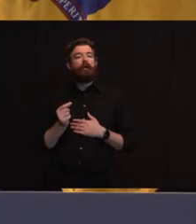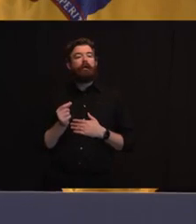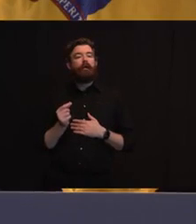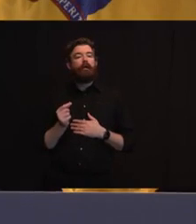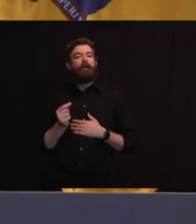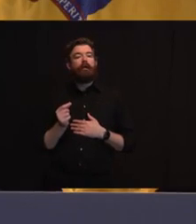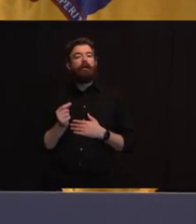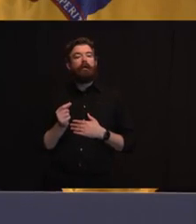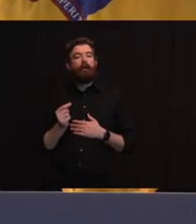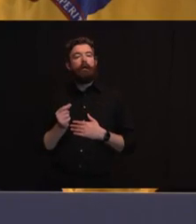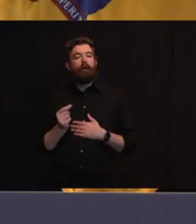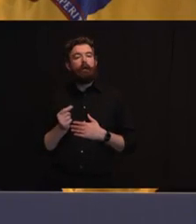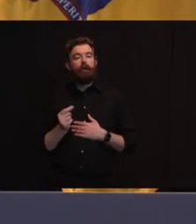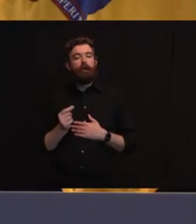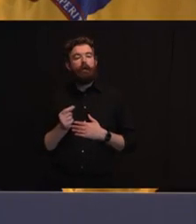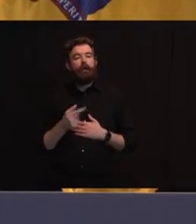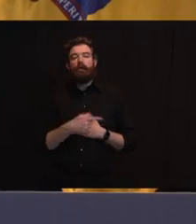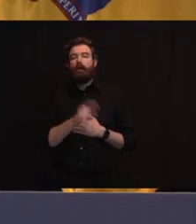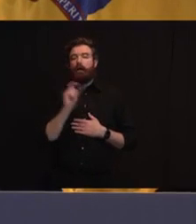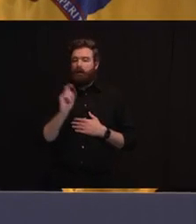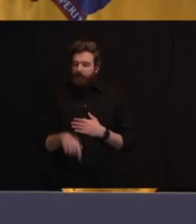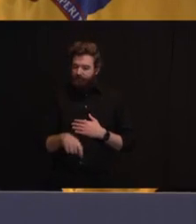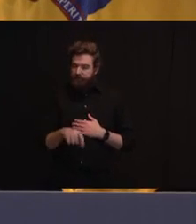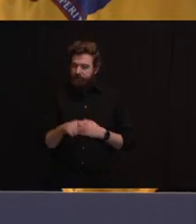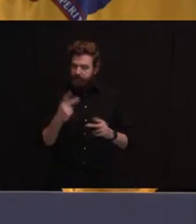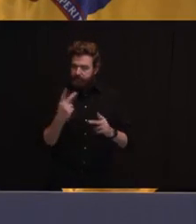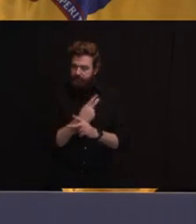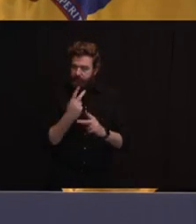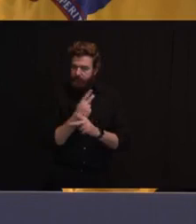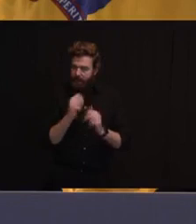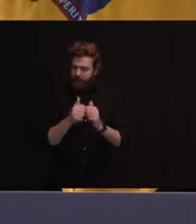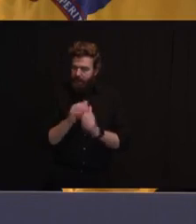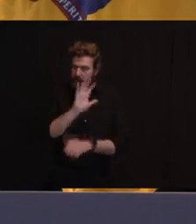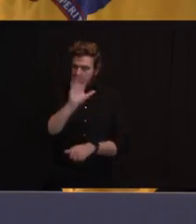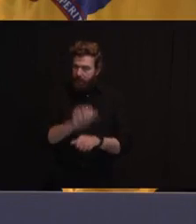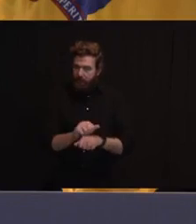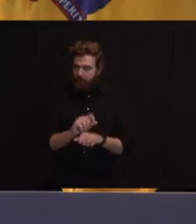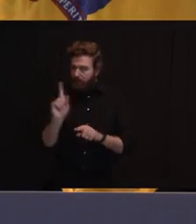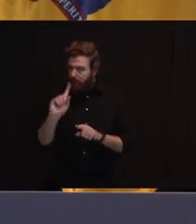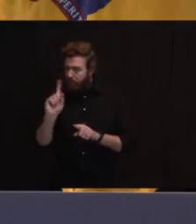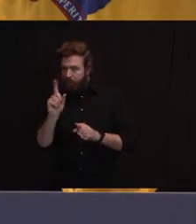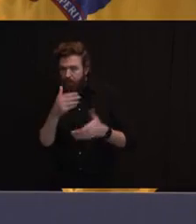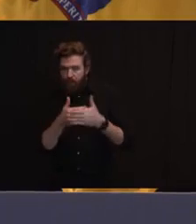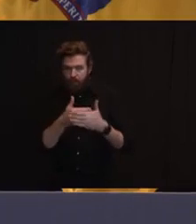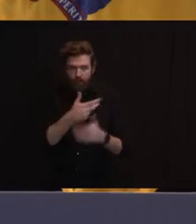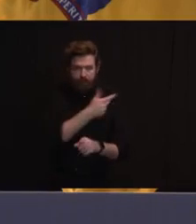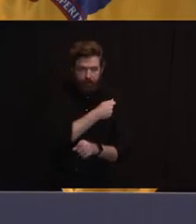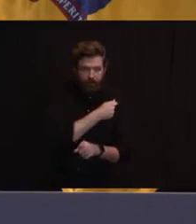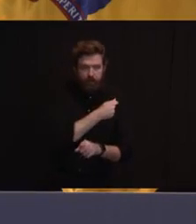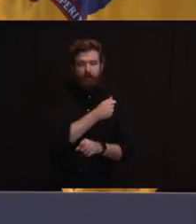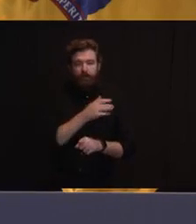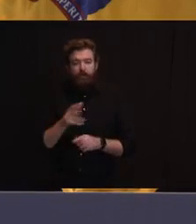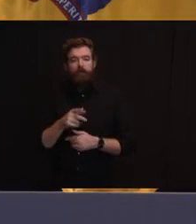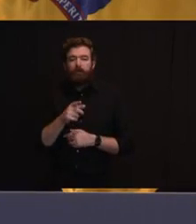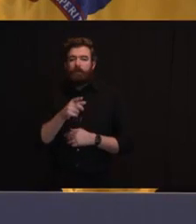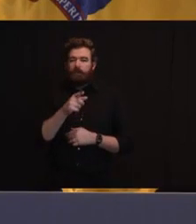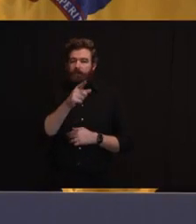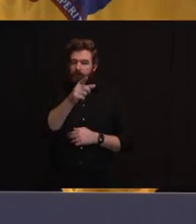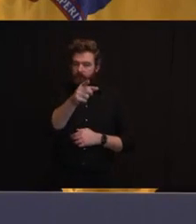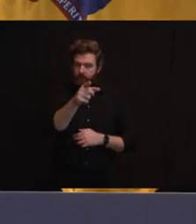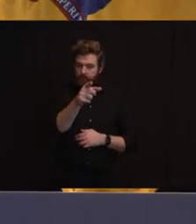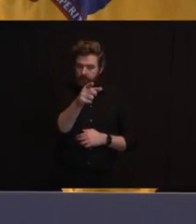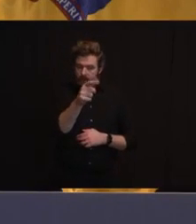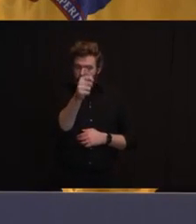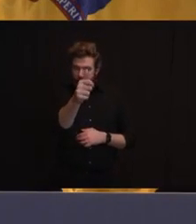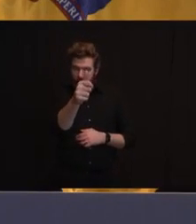let Judy come in. There's no evidence that anywhere else is easier to get a vaccine than New Jersey right now. And